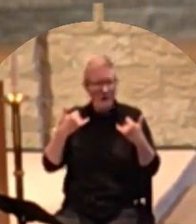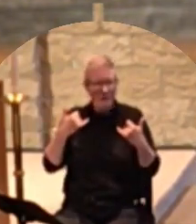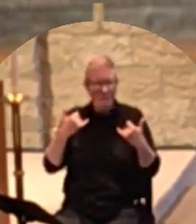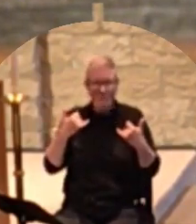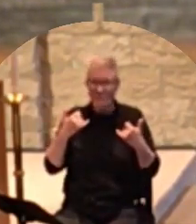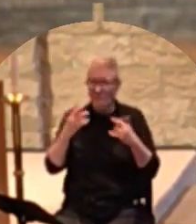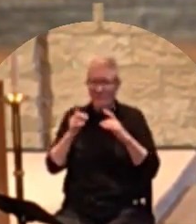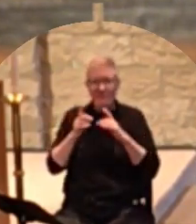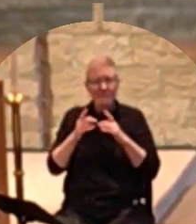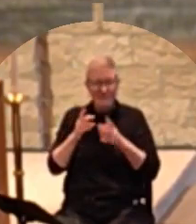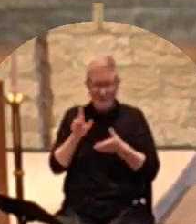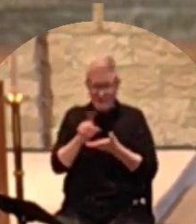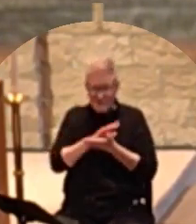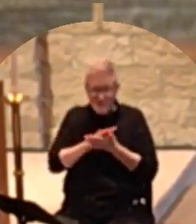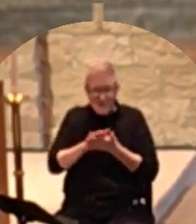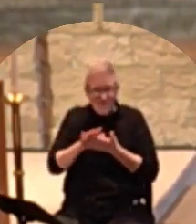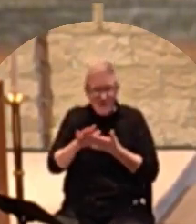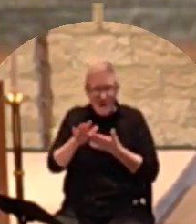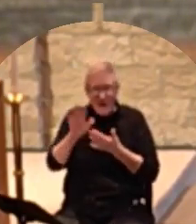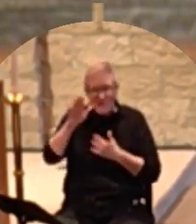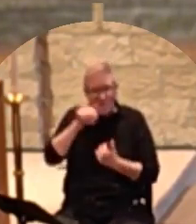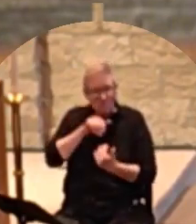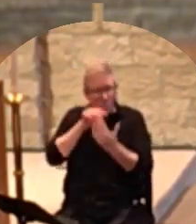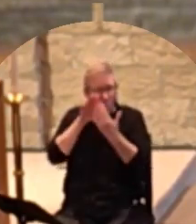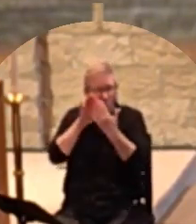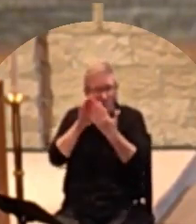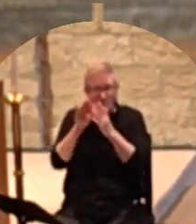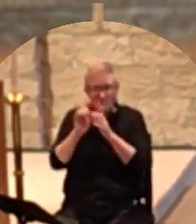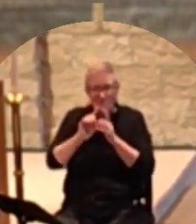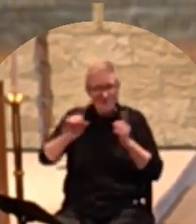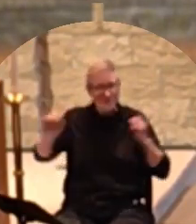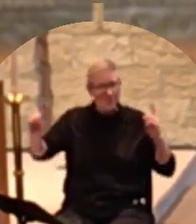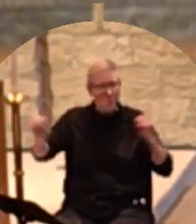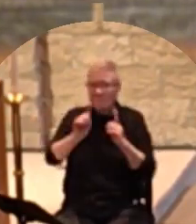separated from that divine presence.